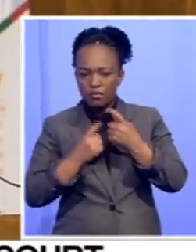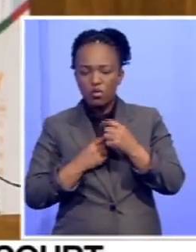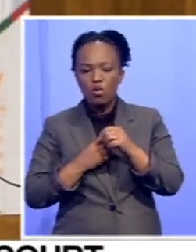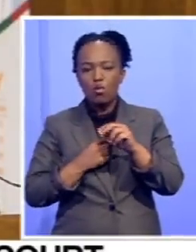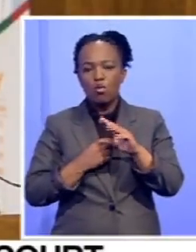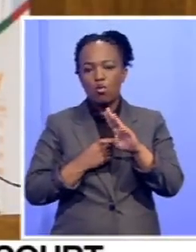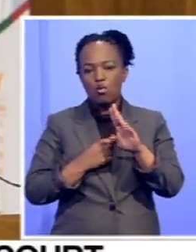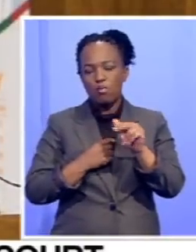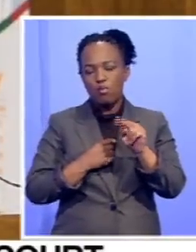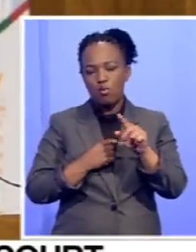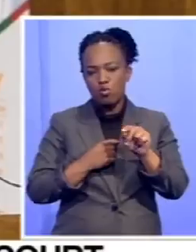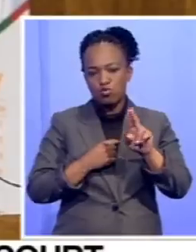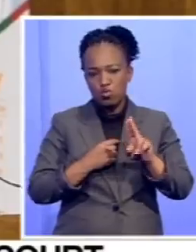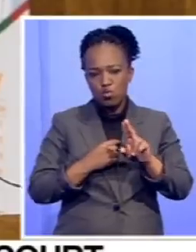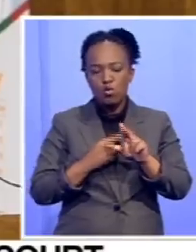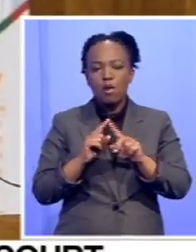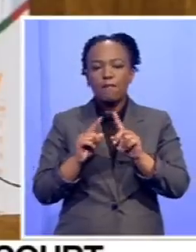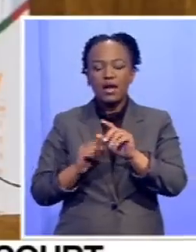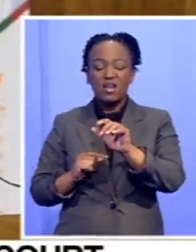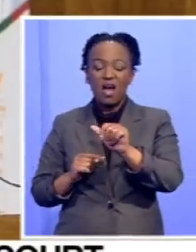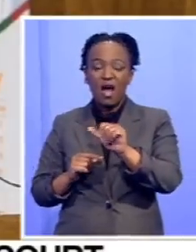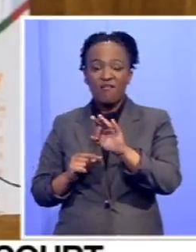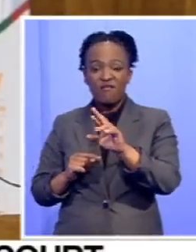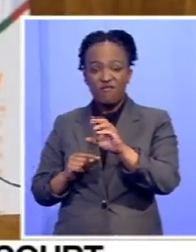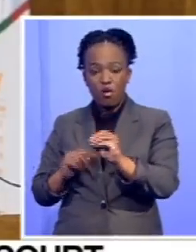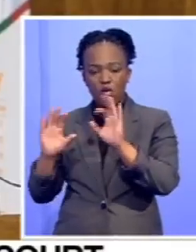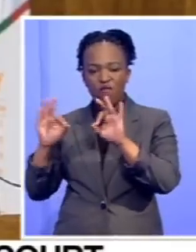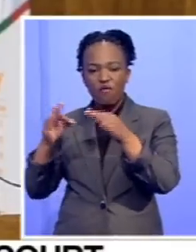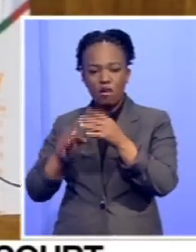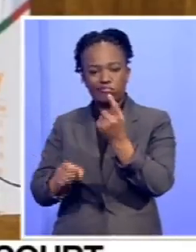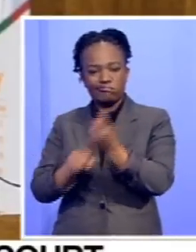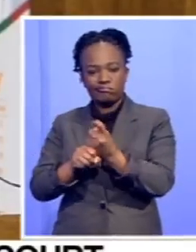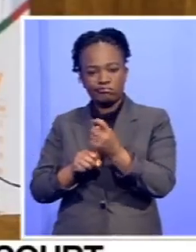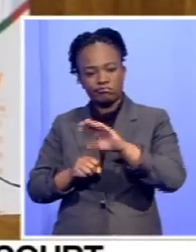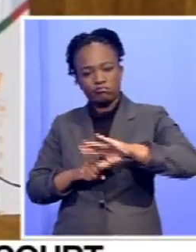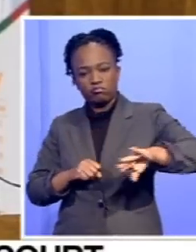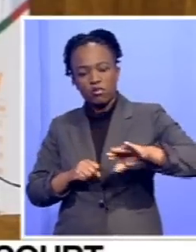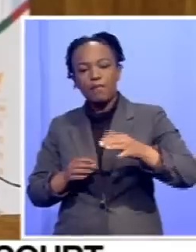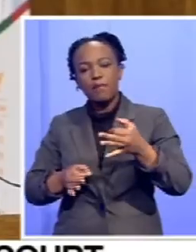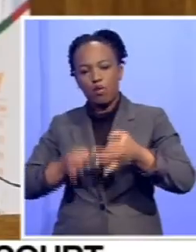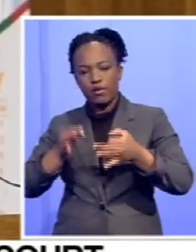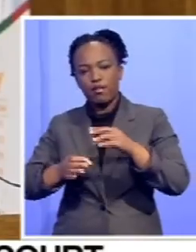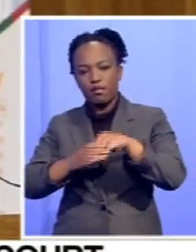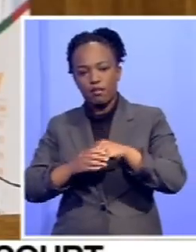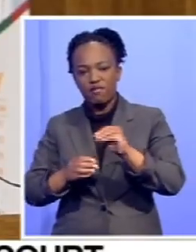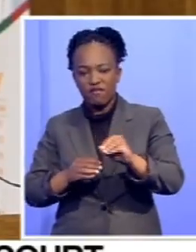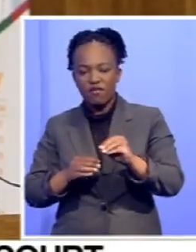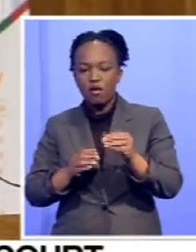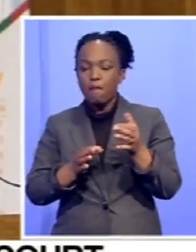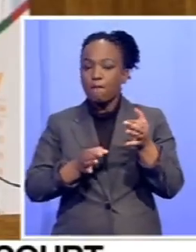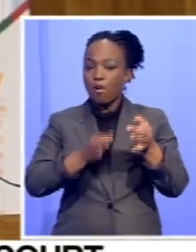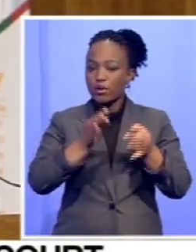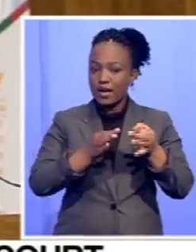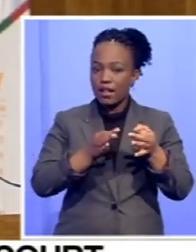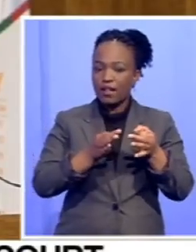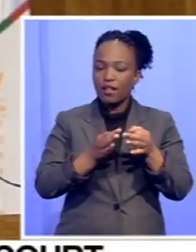that was rejected by a free forum. So this turns out to be political, while that there is a political agenda between AfriForum